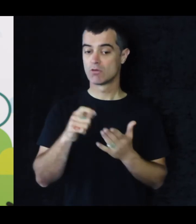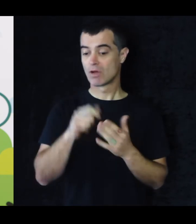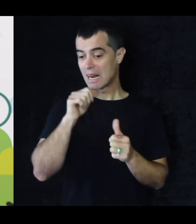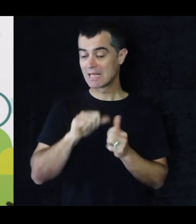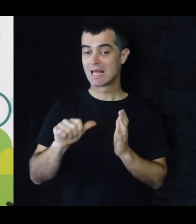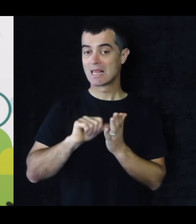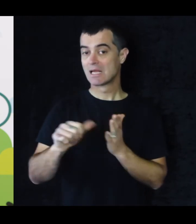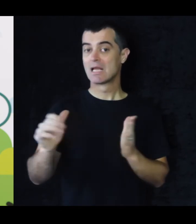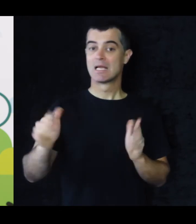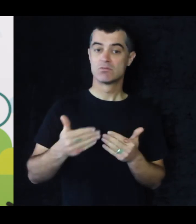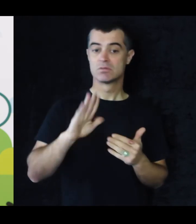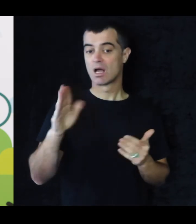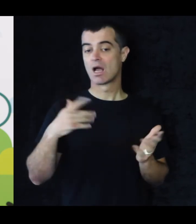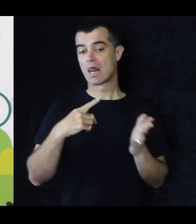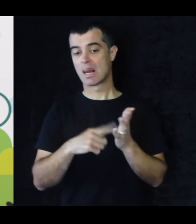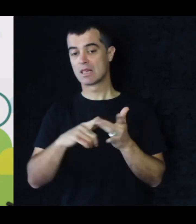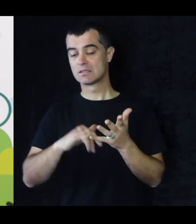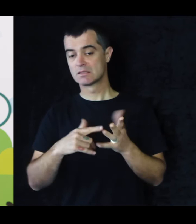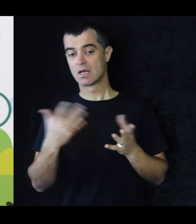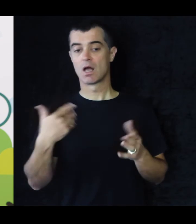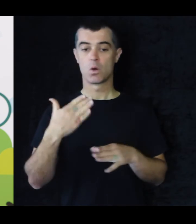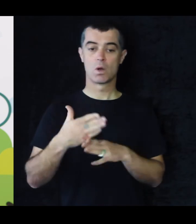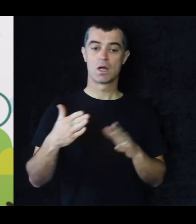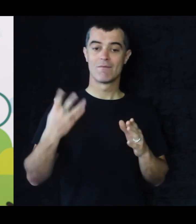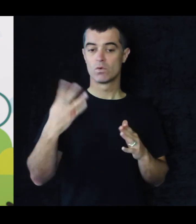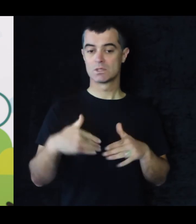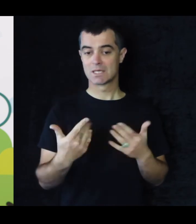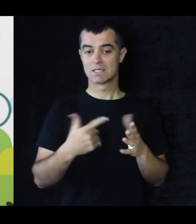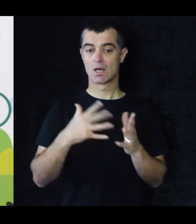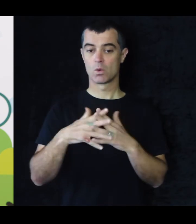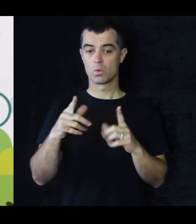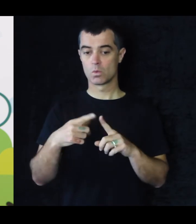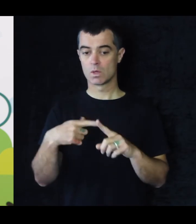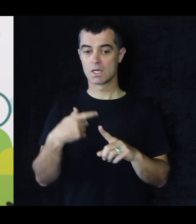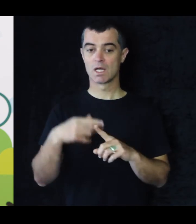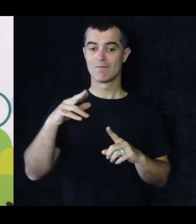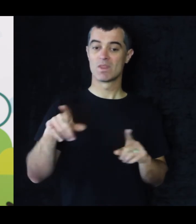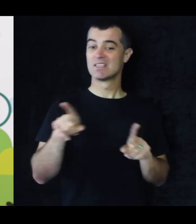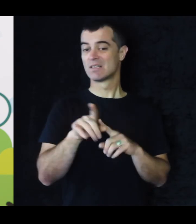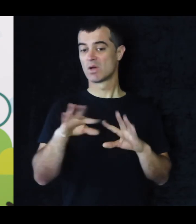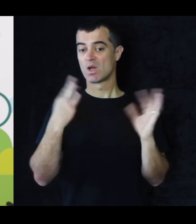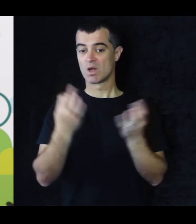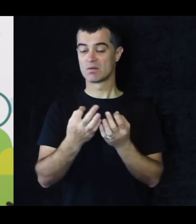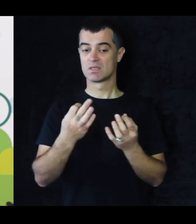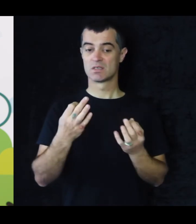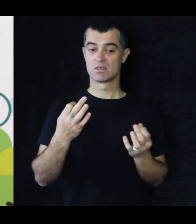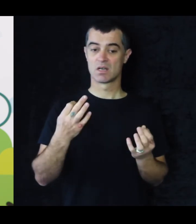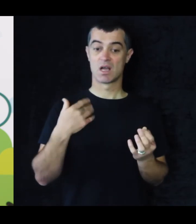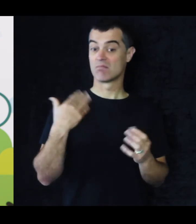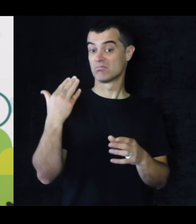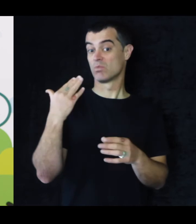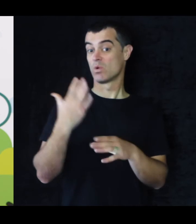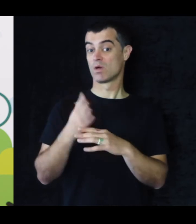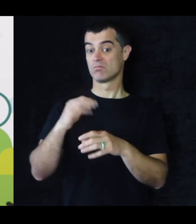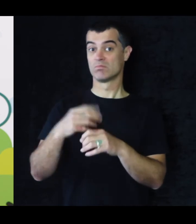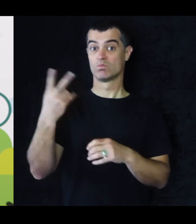letter introducing myself. Hi, I'm Lisa. I work 4 days a week for the same organisation that I've